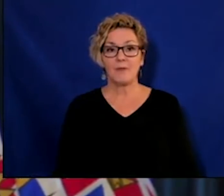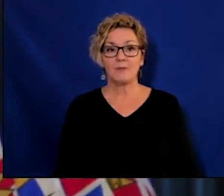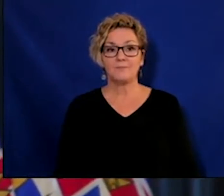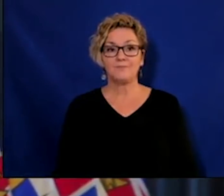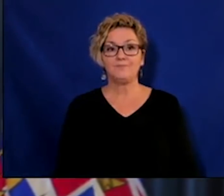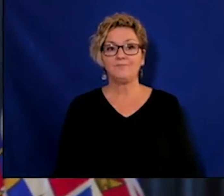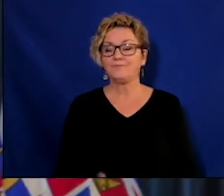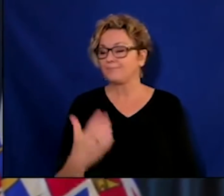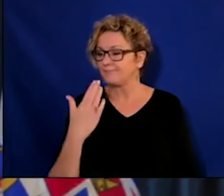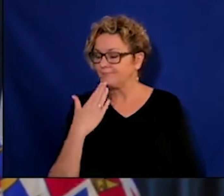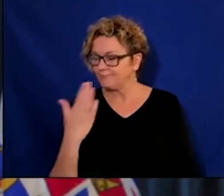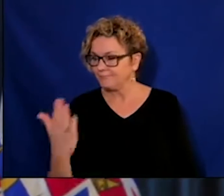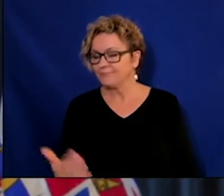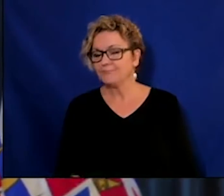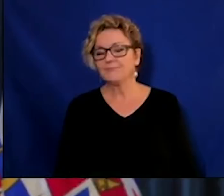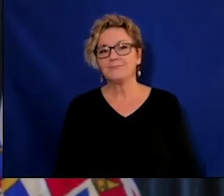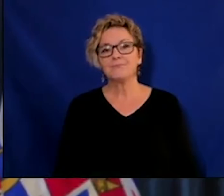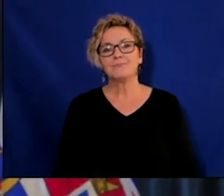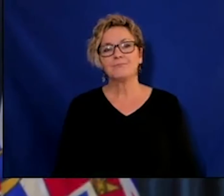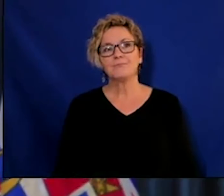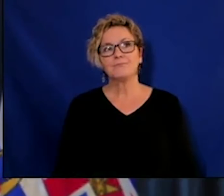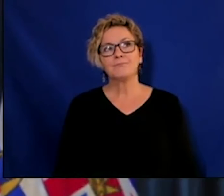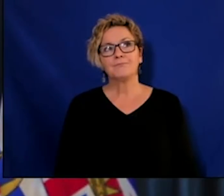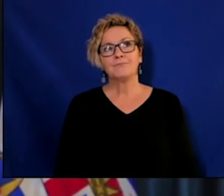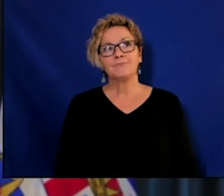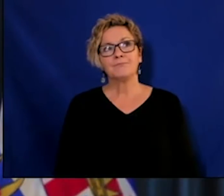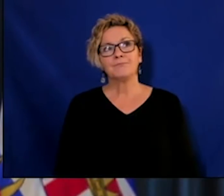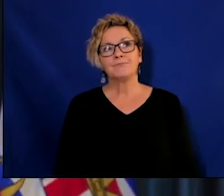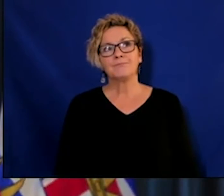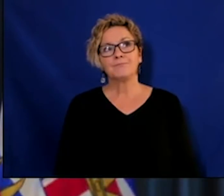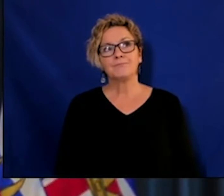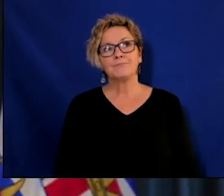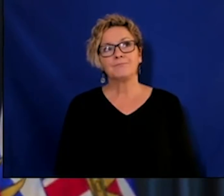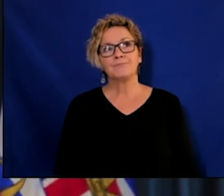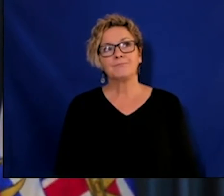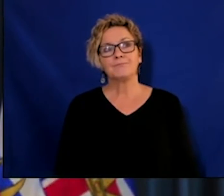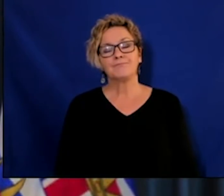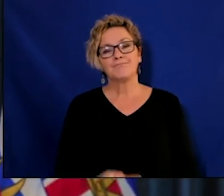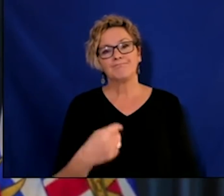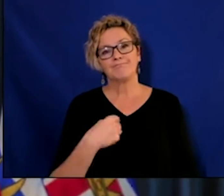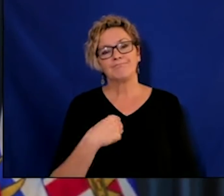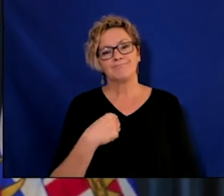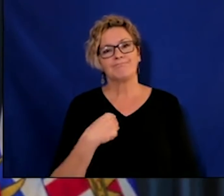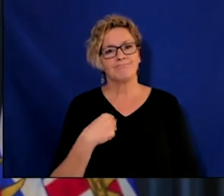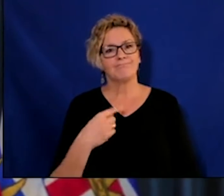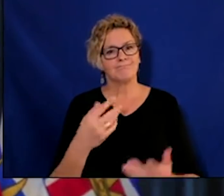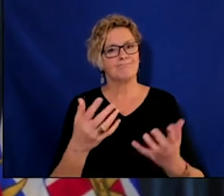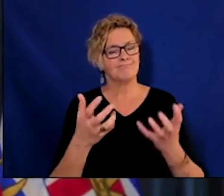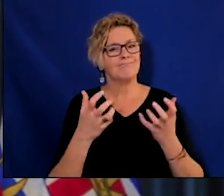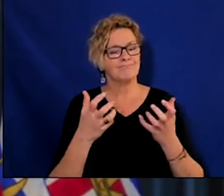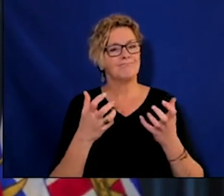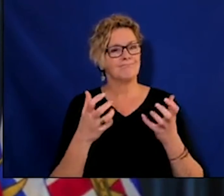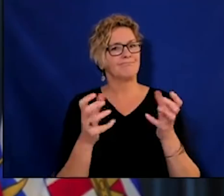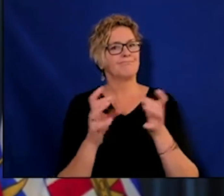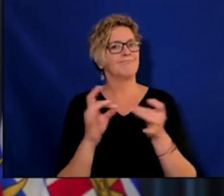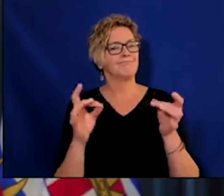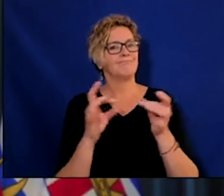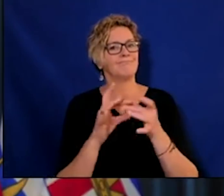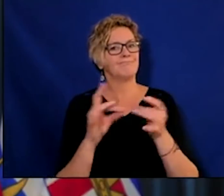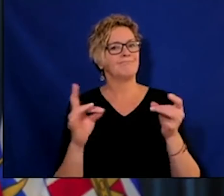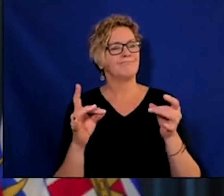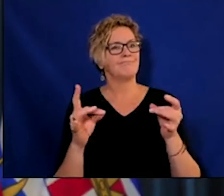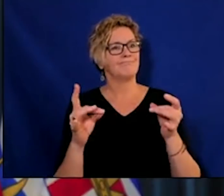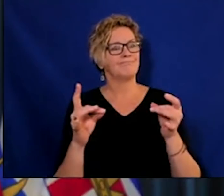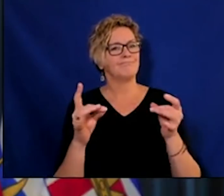Thank you very much, Dr. Henry. And I wanted to start by saying 17 people died